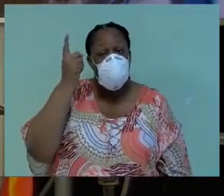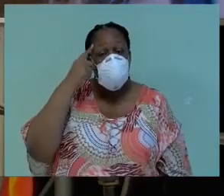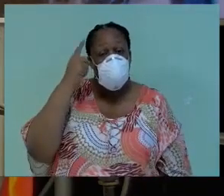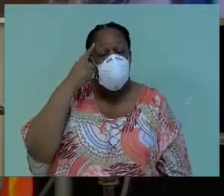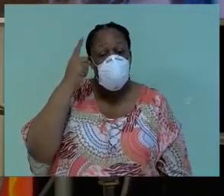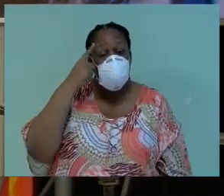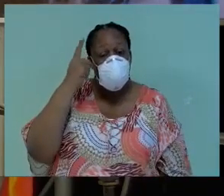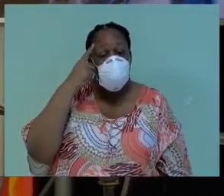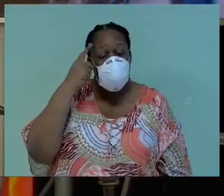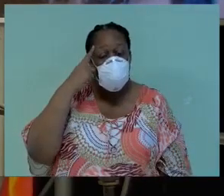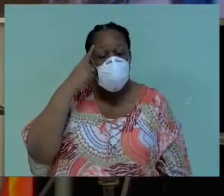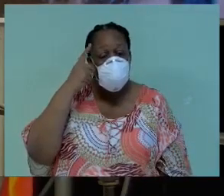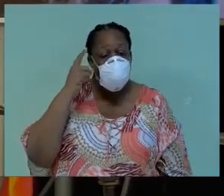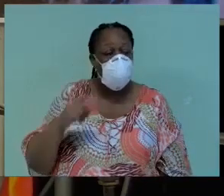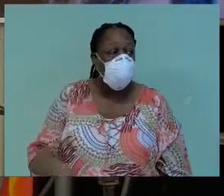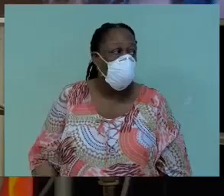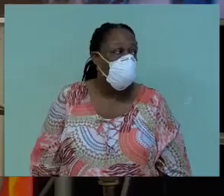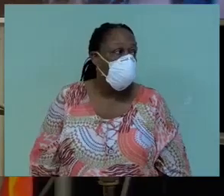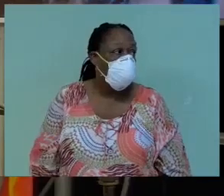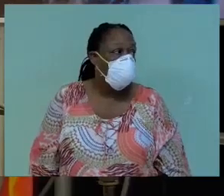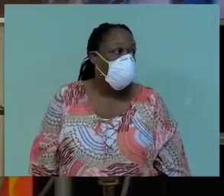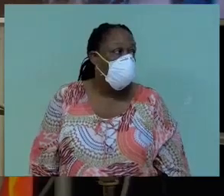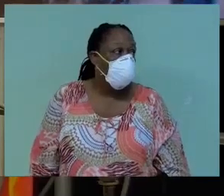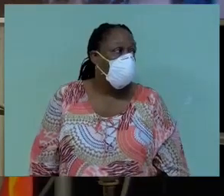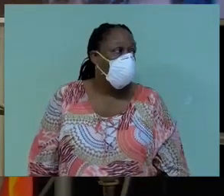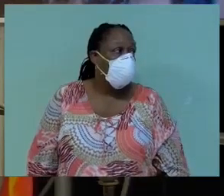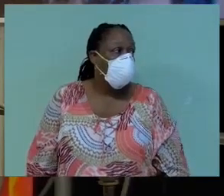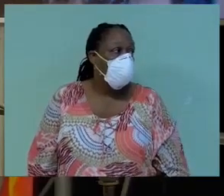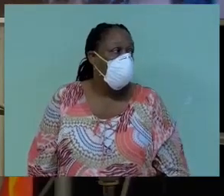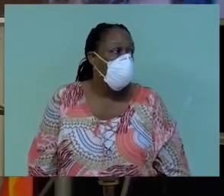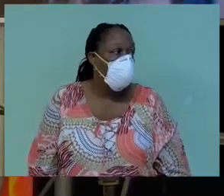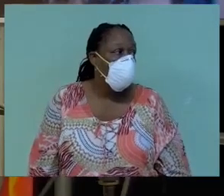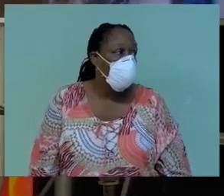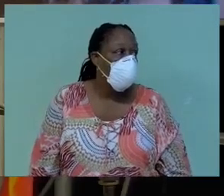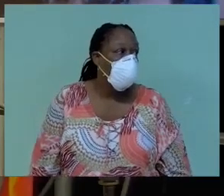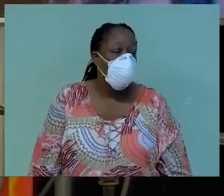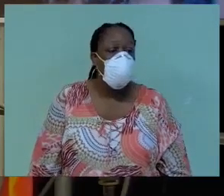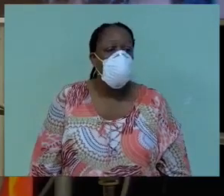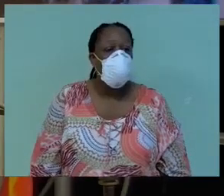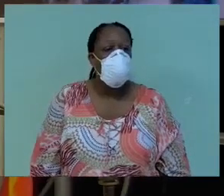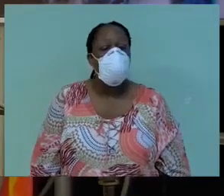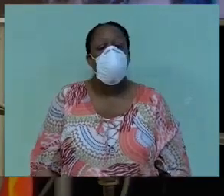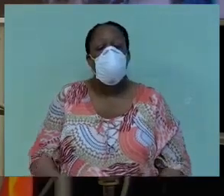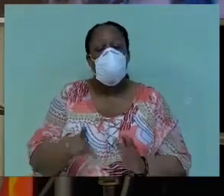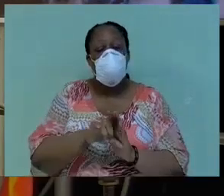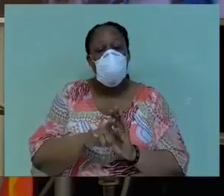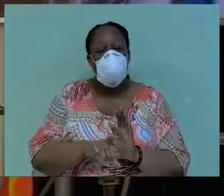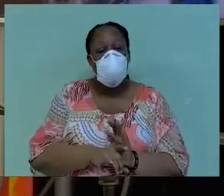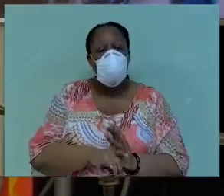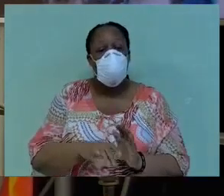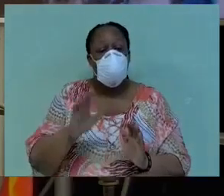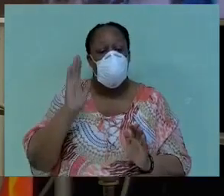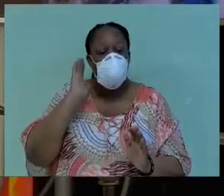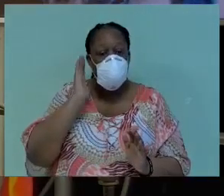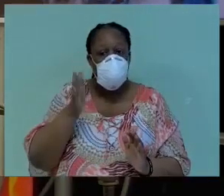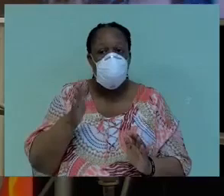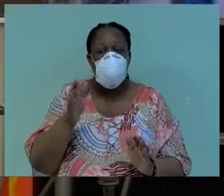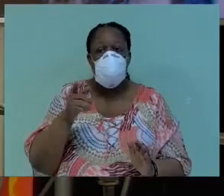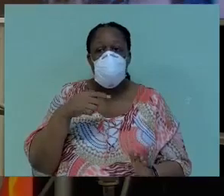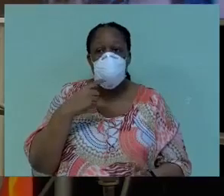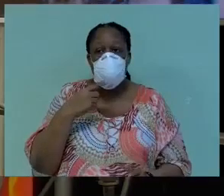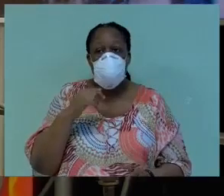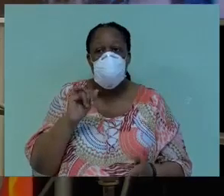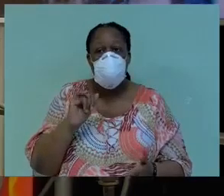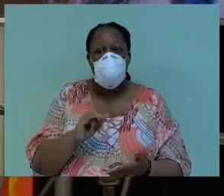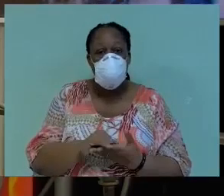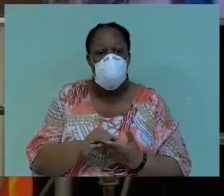practical. And I assume too that the law enforcement will familiarize themselves with this also, because it